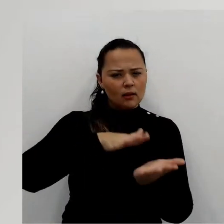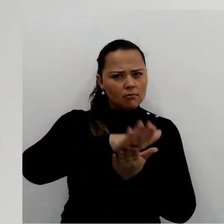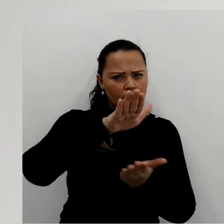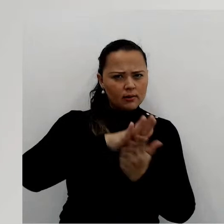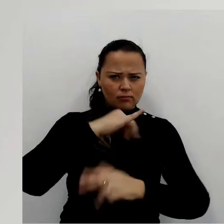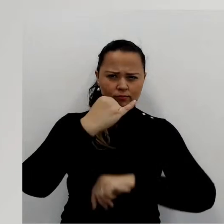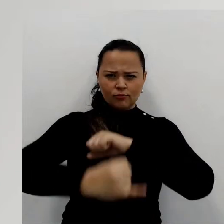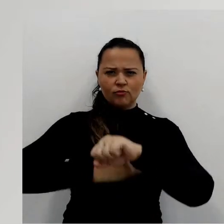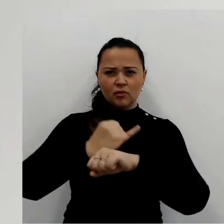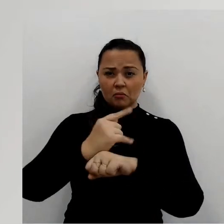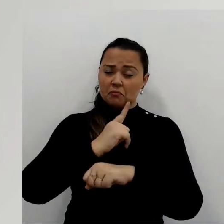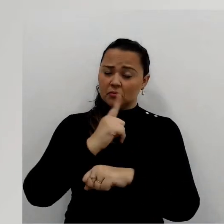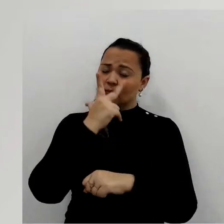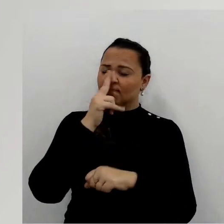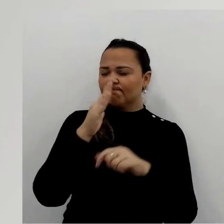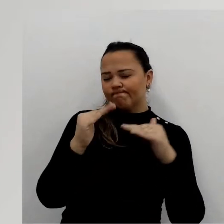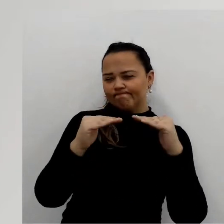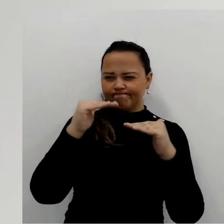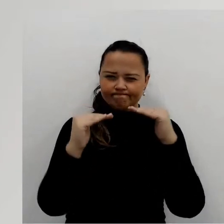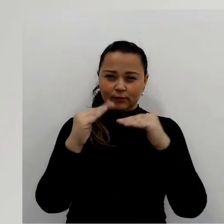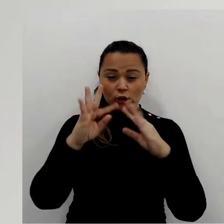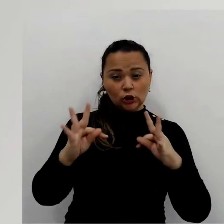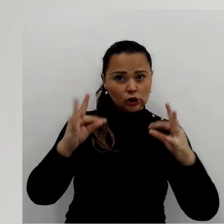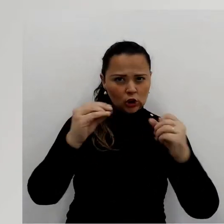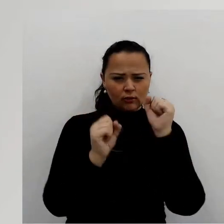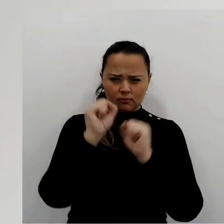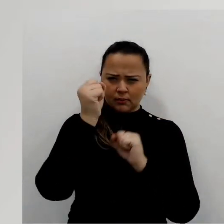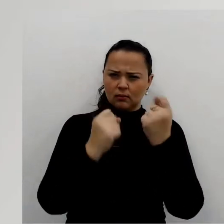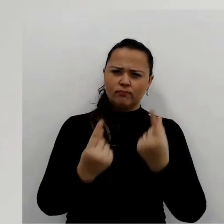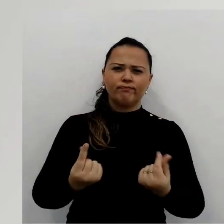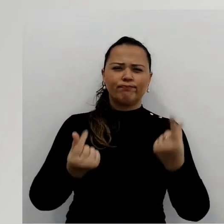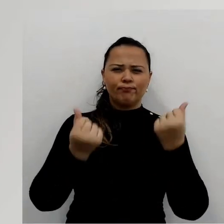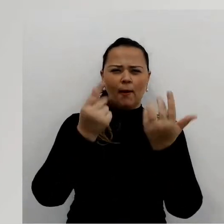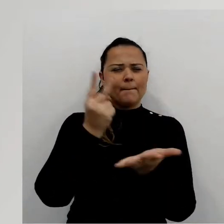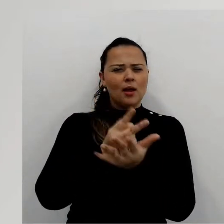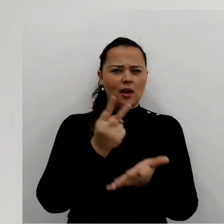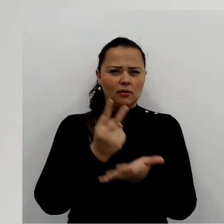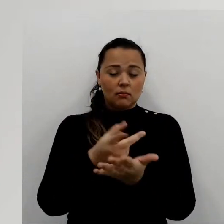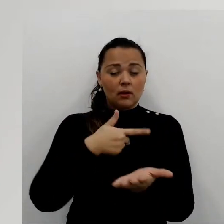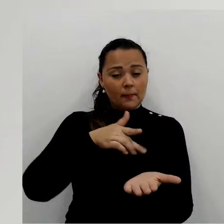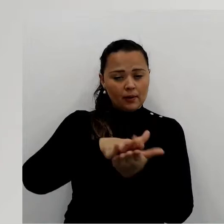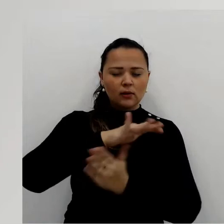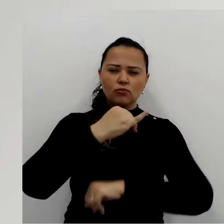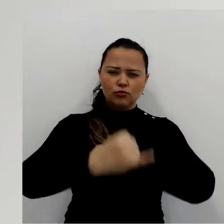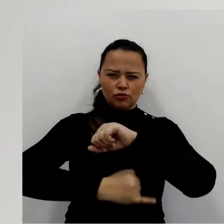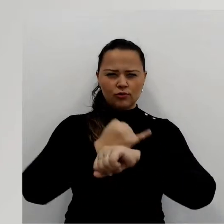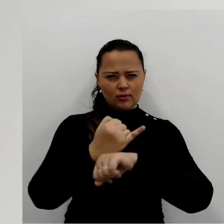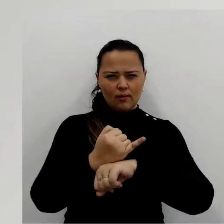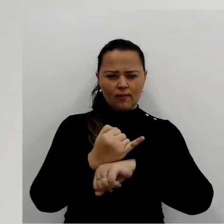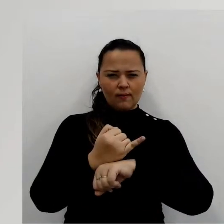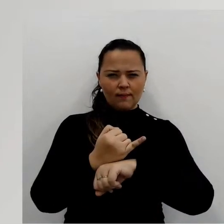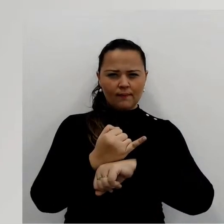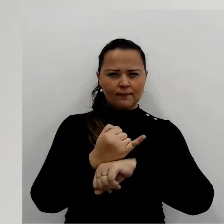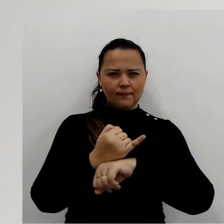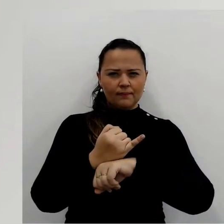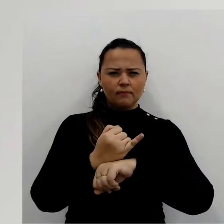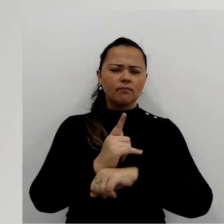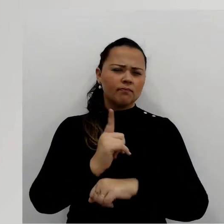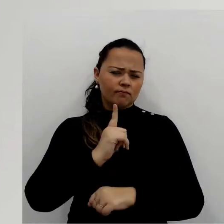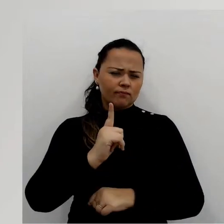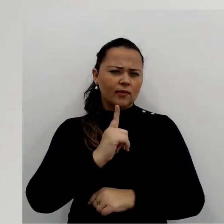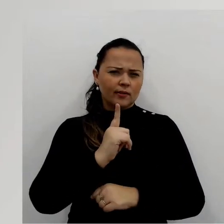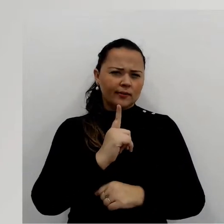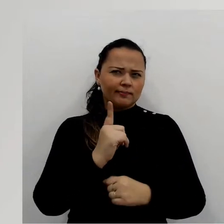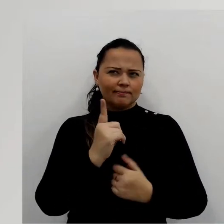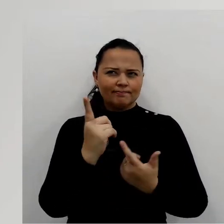every unit is the same cost. Digital printing has that particular approach. Now,